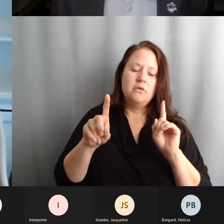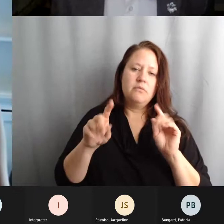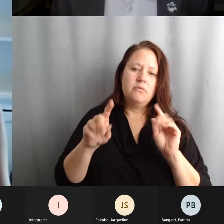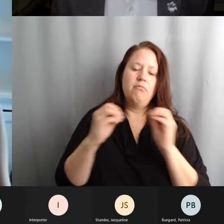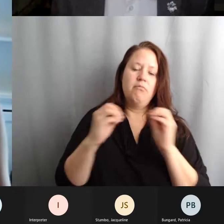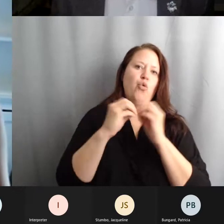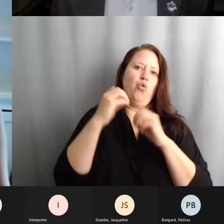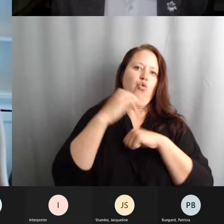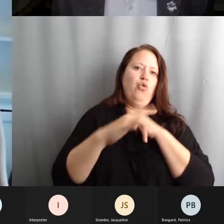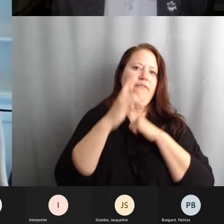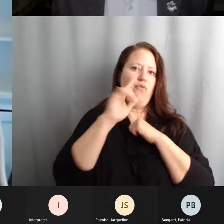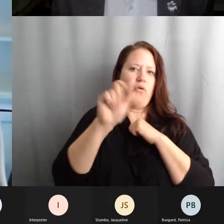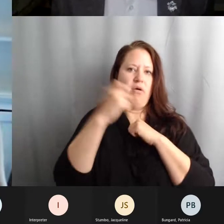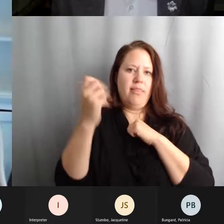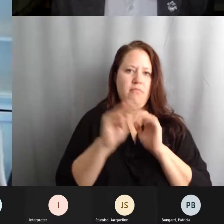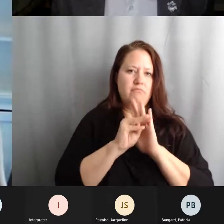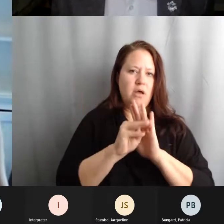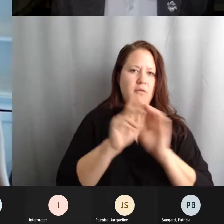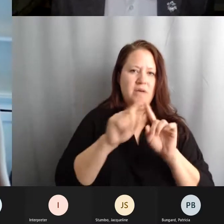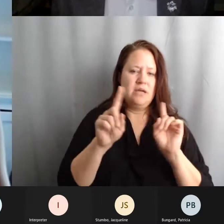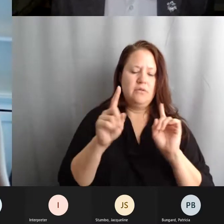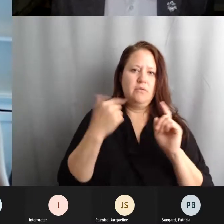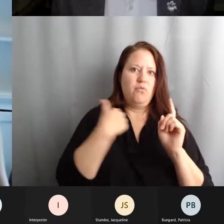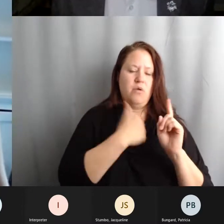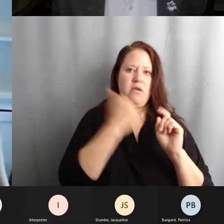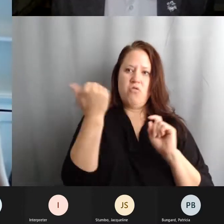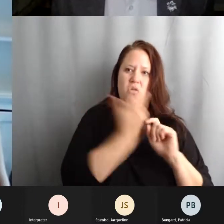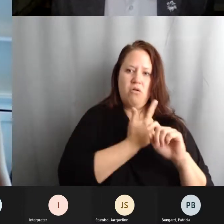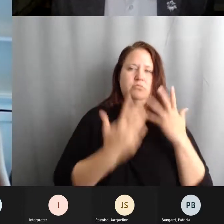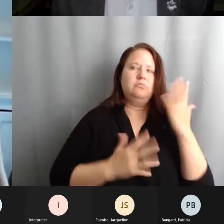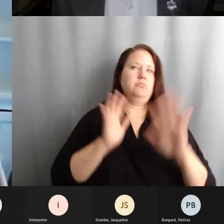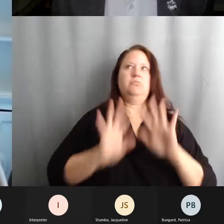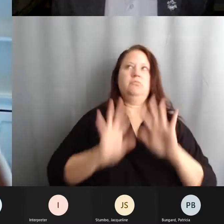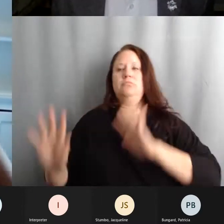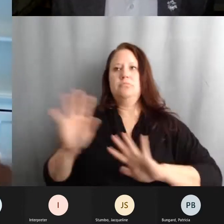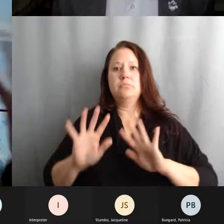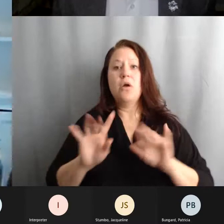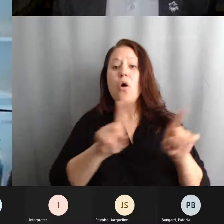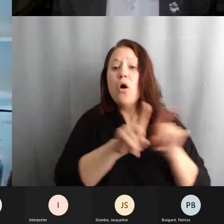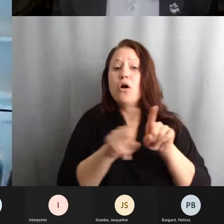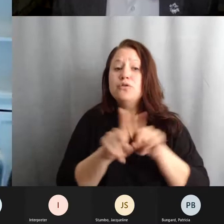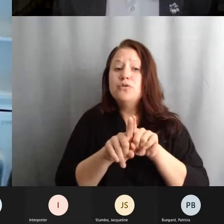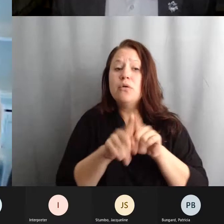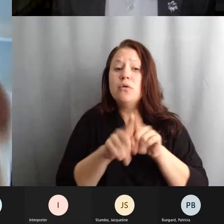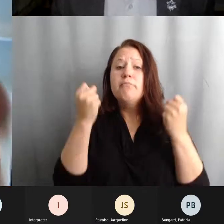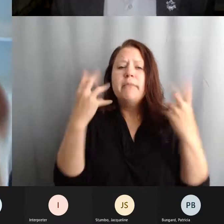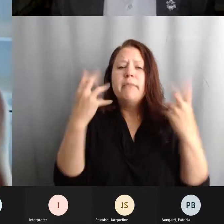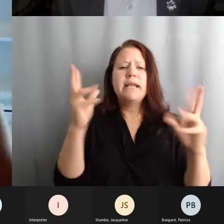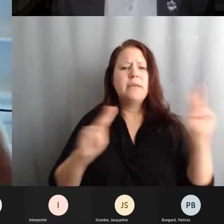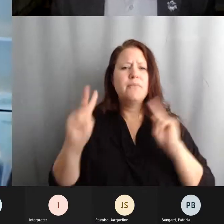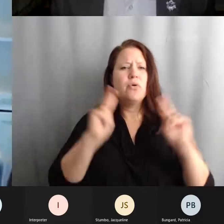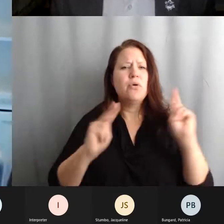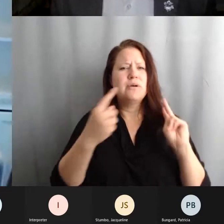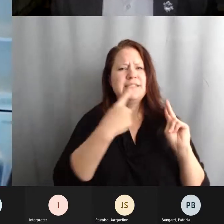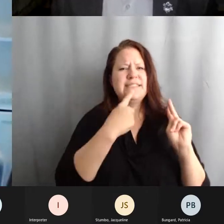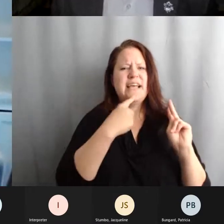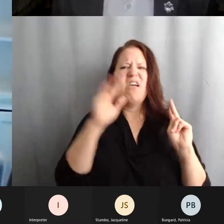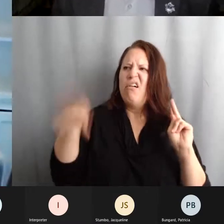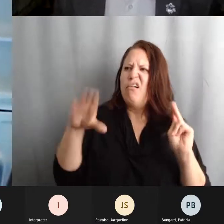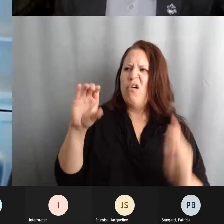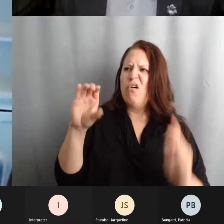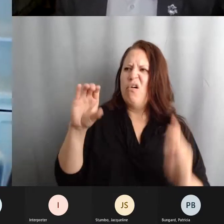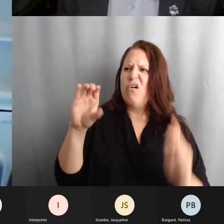so that we're all sort of caught back. And the other thing that I will tell you that a lot of people will say to me, well, Ohio